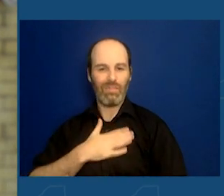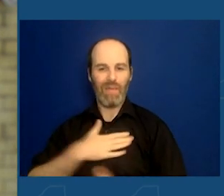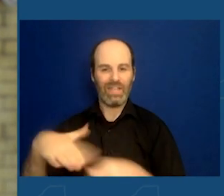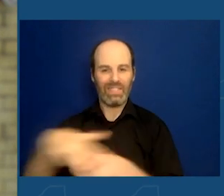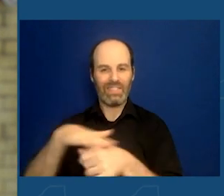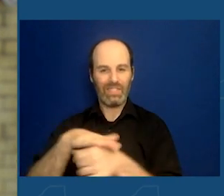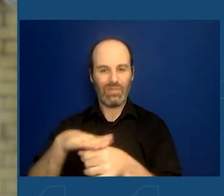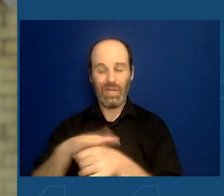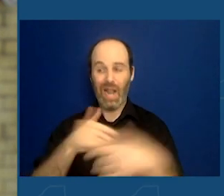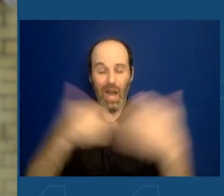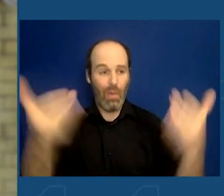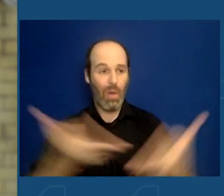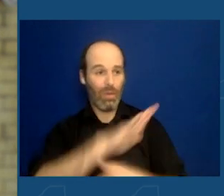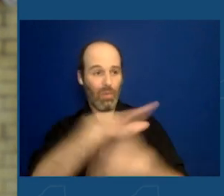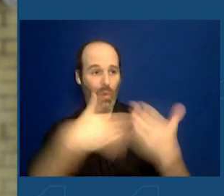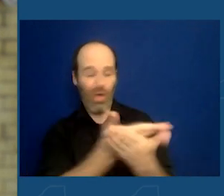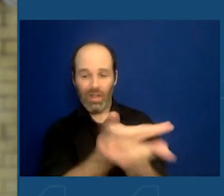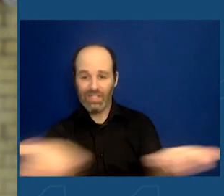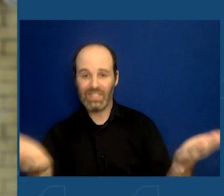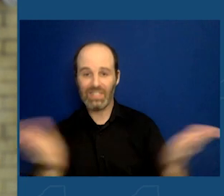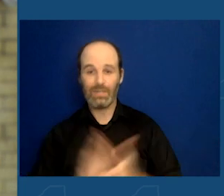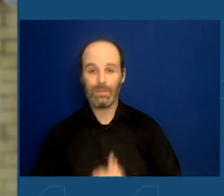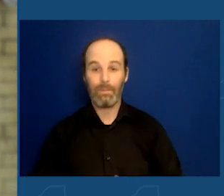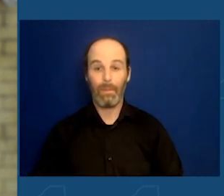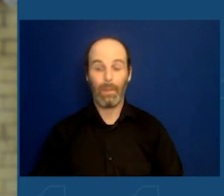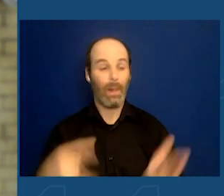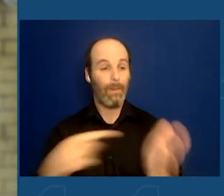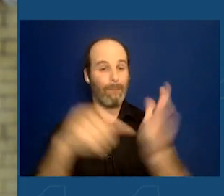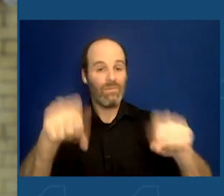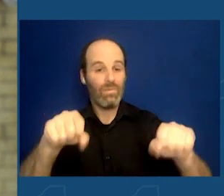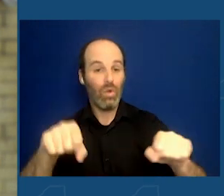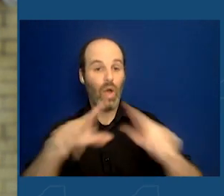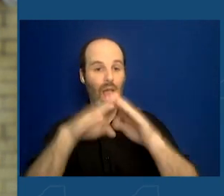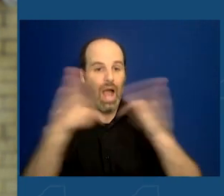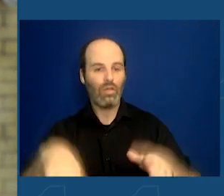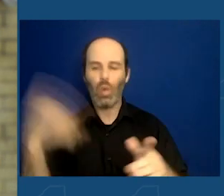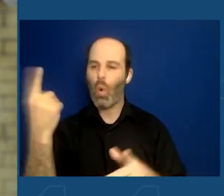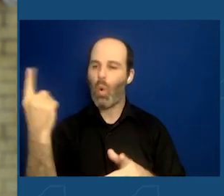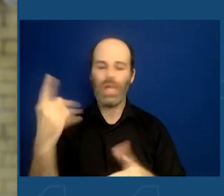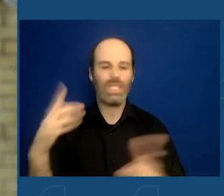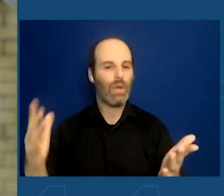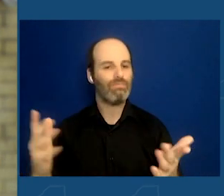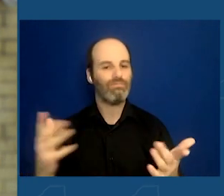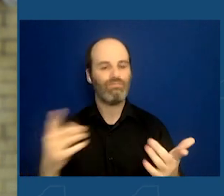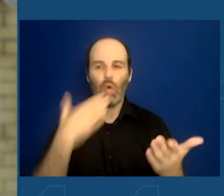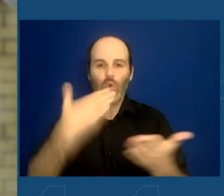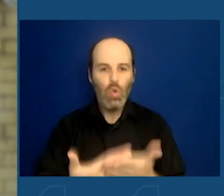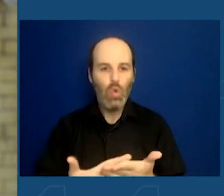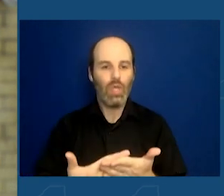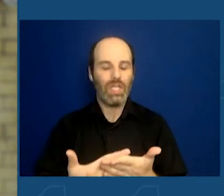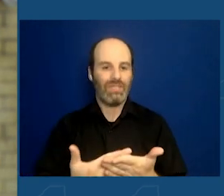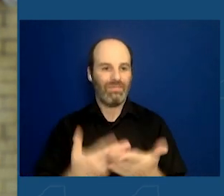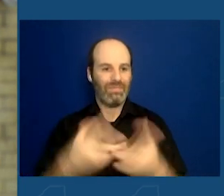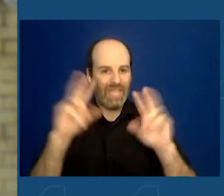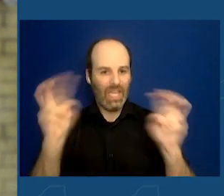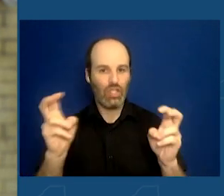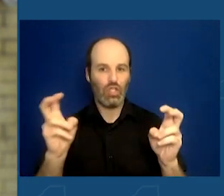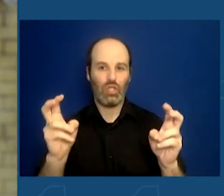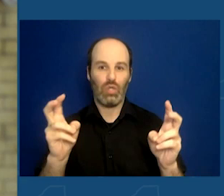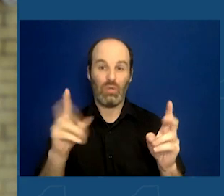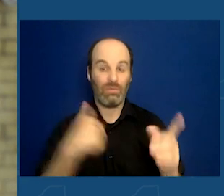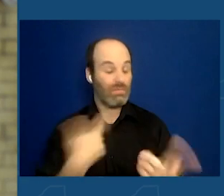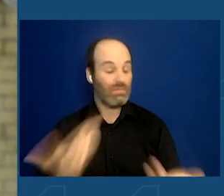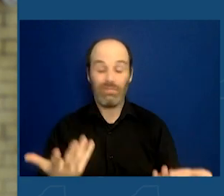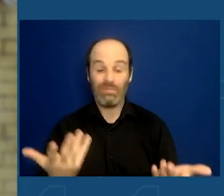here. Affordable housing is always a winning issue. Full stop. Building affordable housing, providing